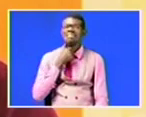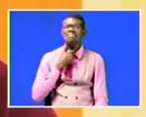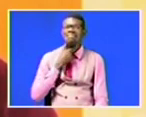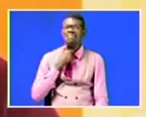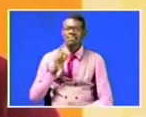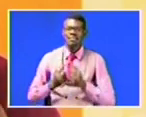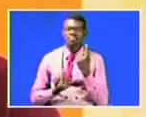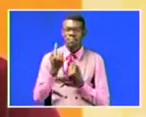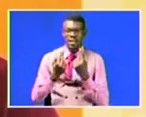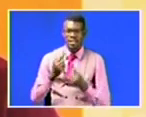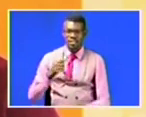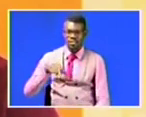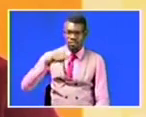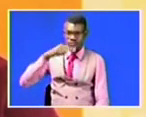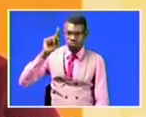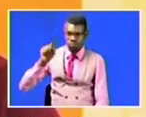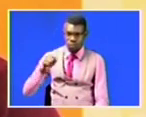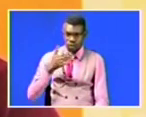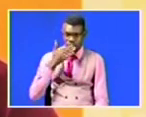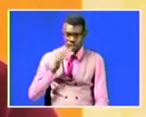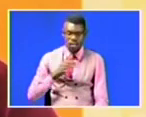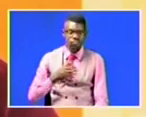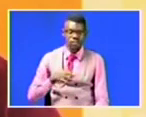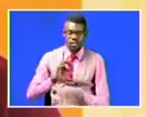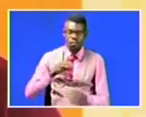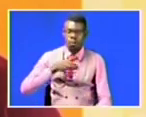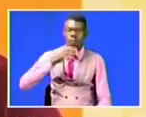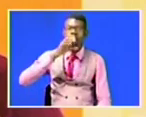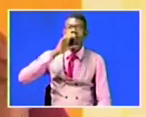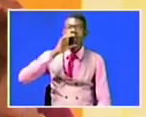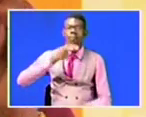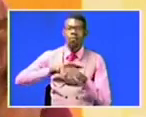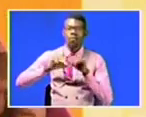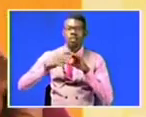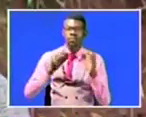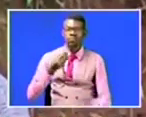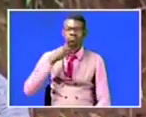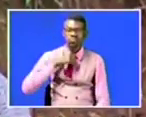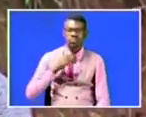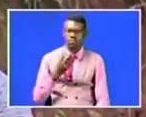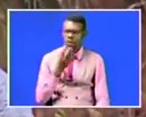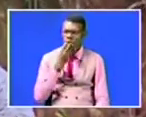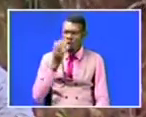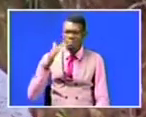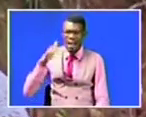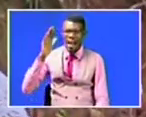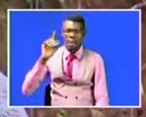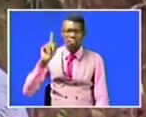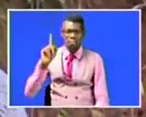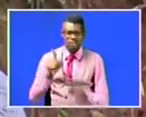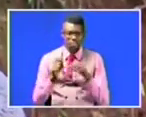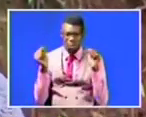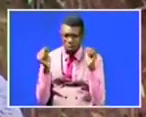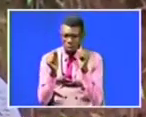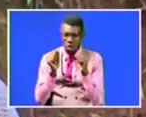temperature. You can take tea you're comfortable swallowing. Not very hot and not cold. Hey,